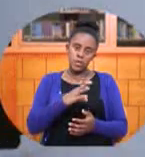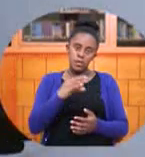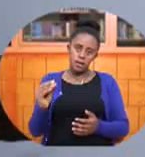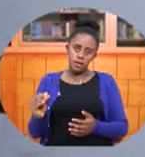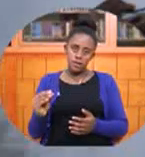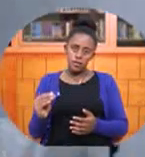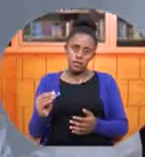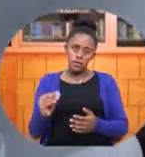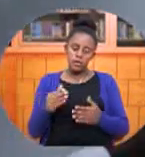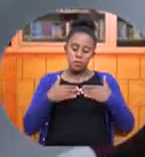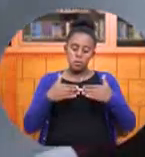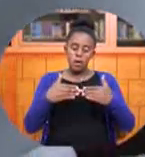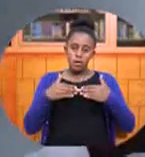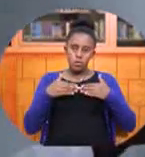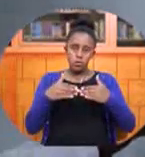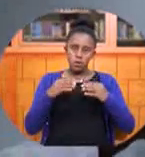and the respiratory organ.